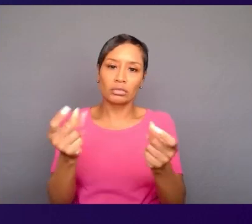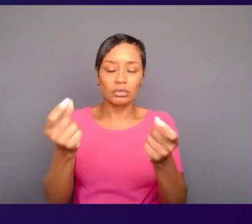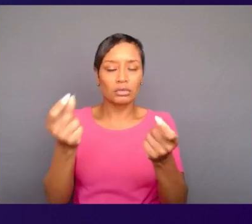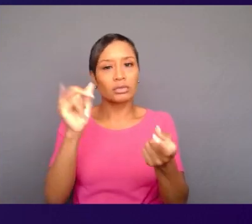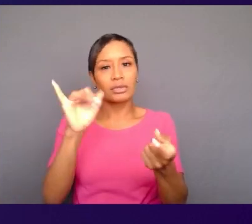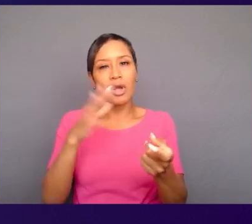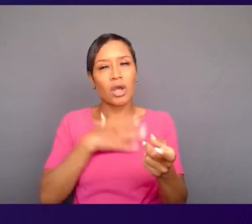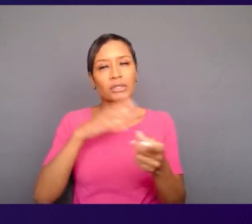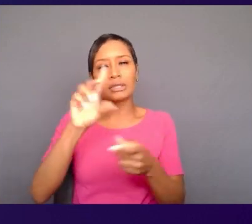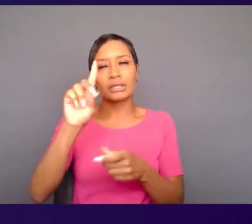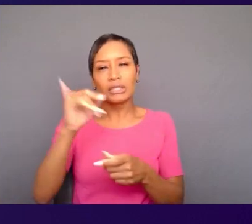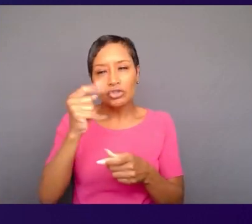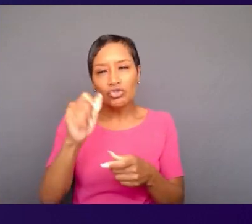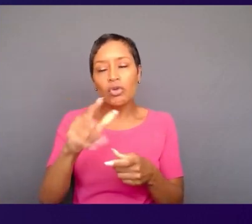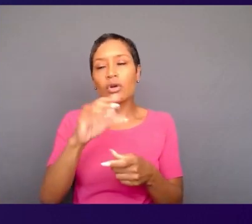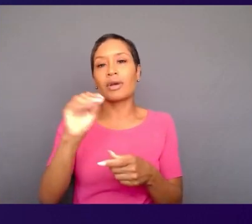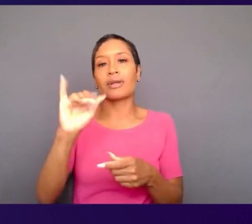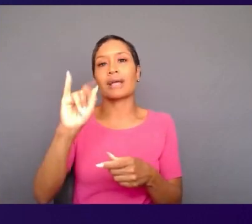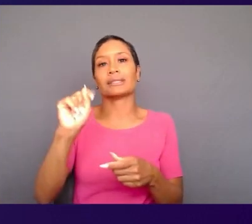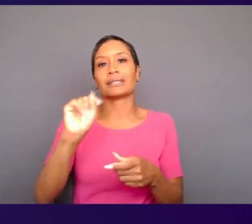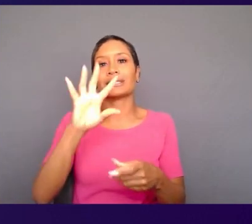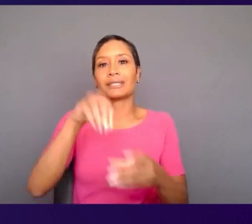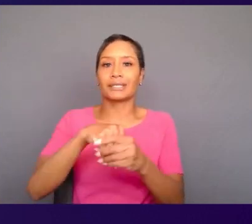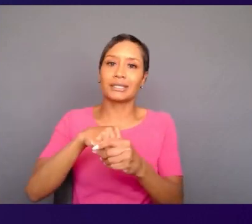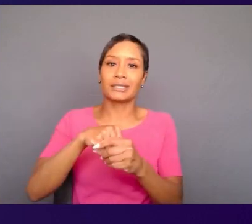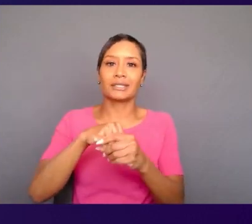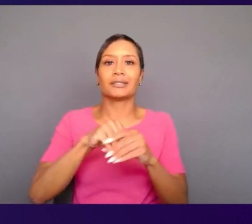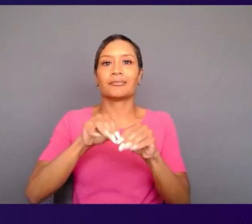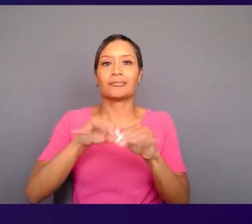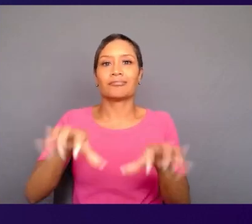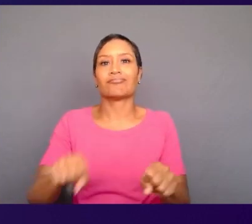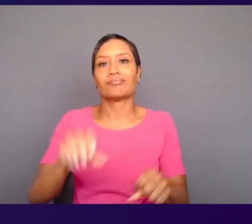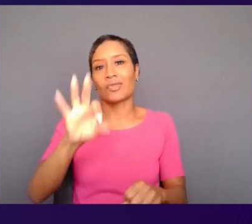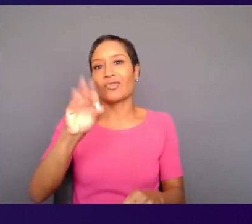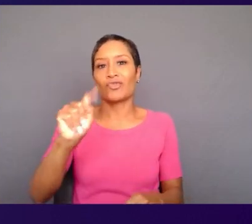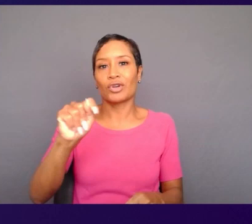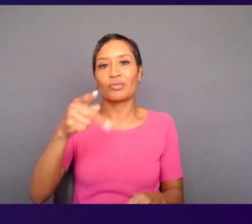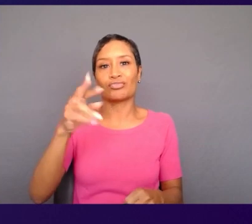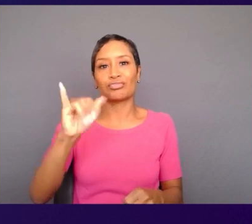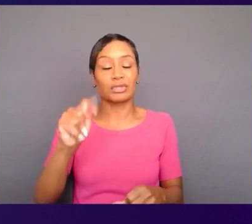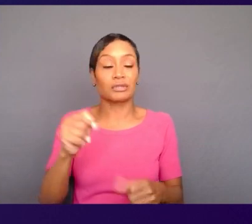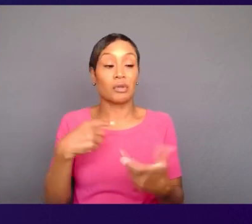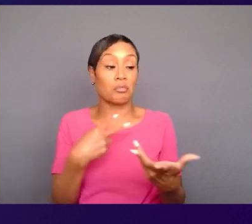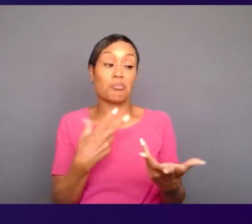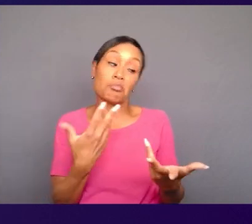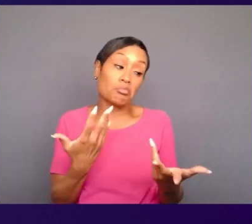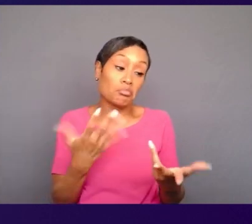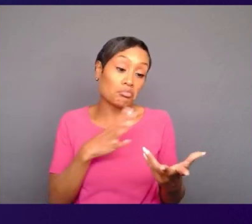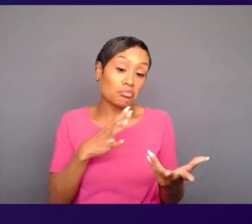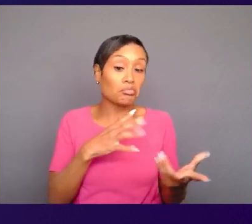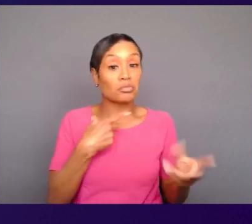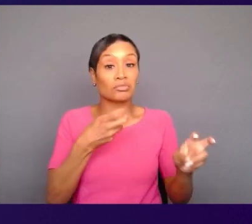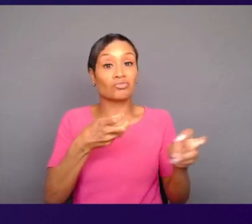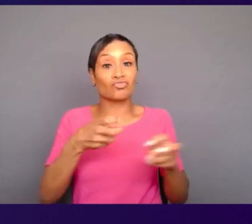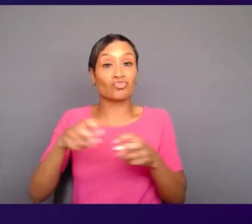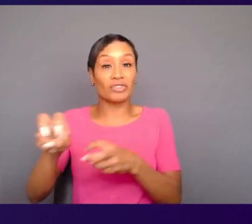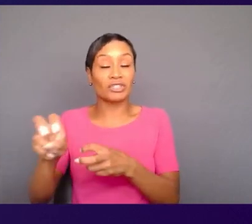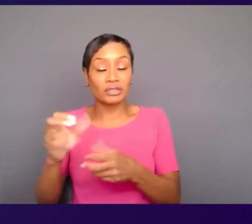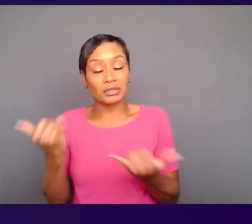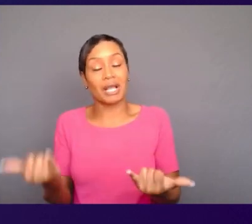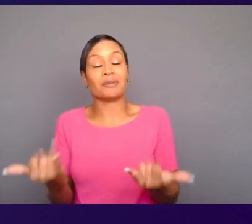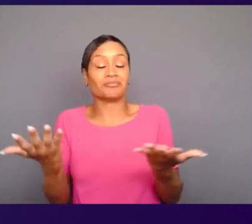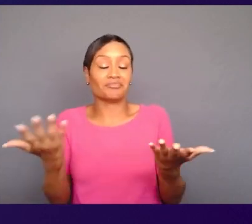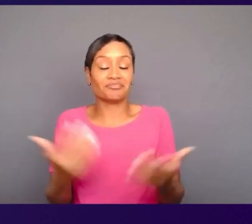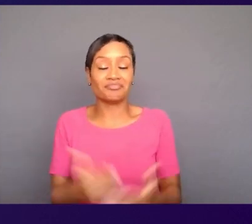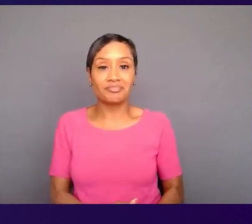IT footprint. So we started the cloud transformation, and now we're here. So. Yeah, awesome. And so how does the file storage fit in with that? I understand you have a